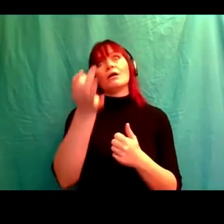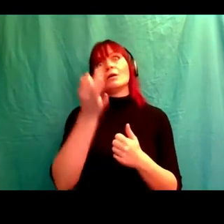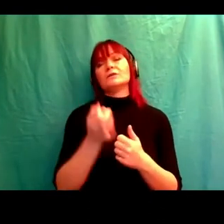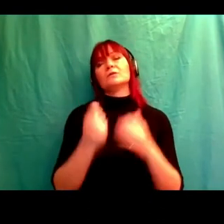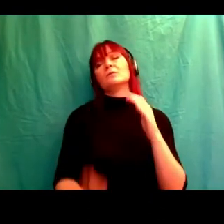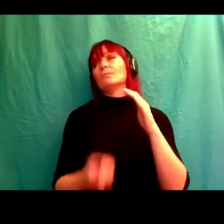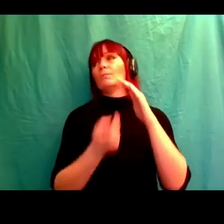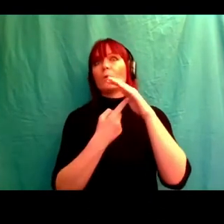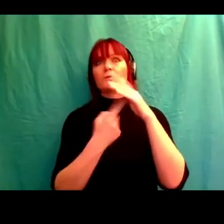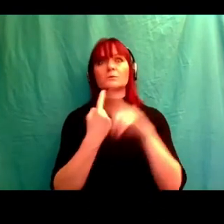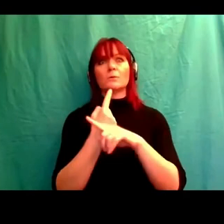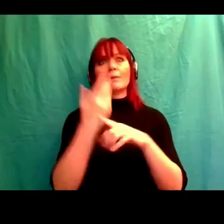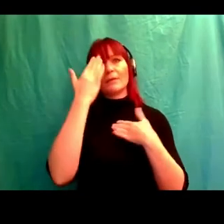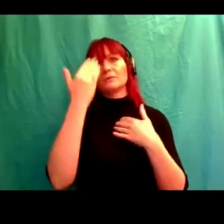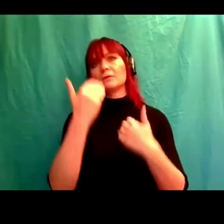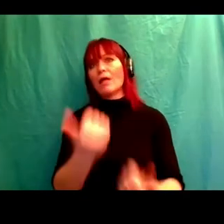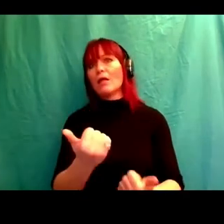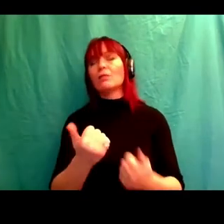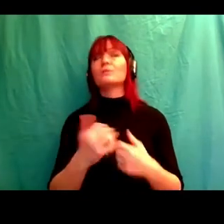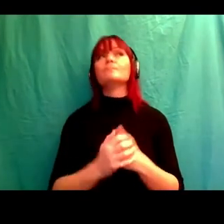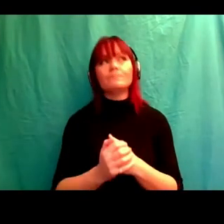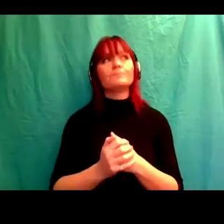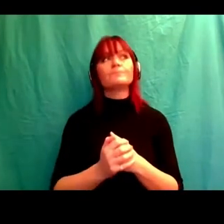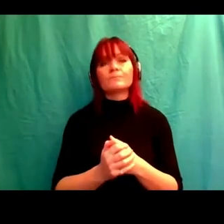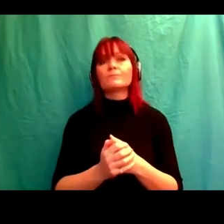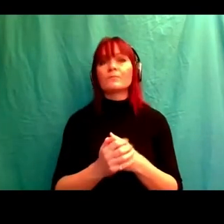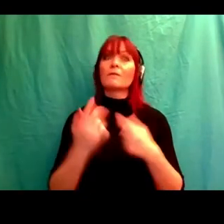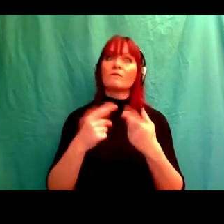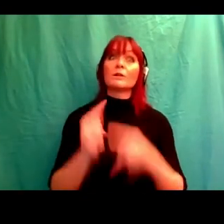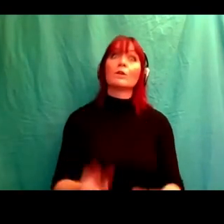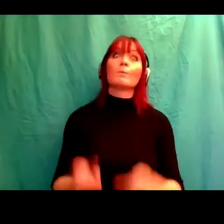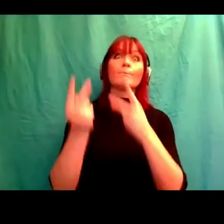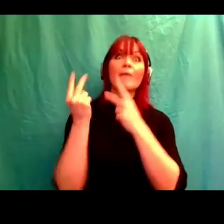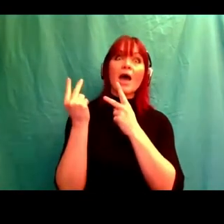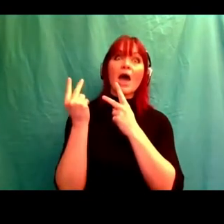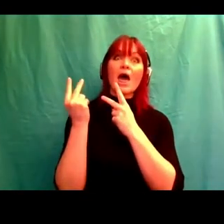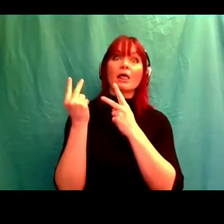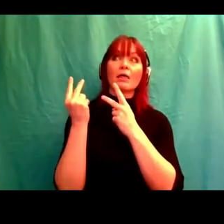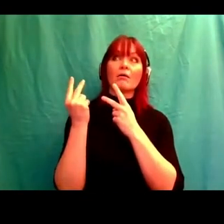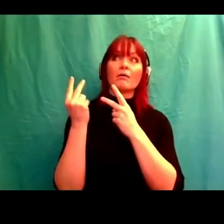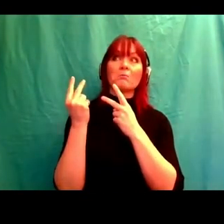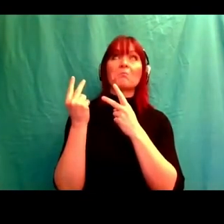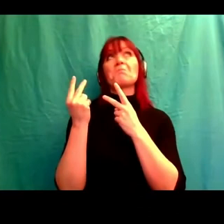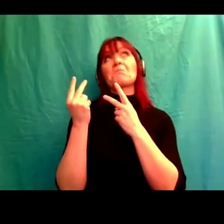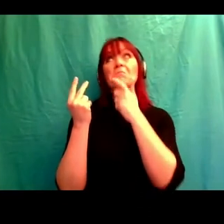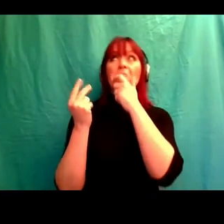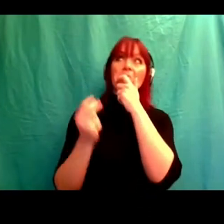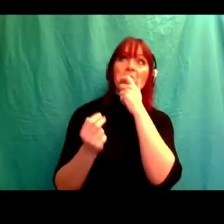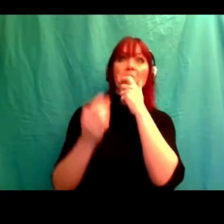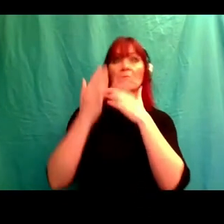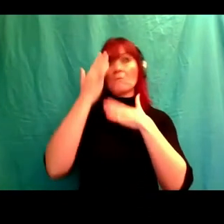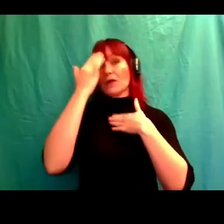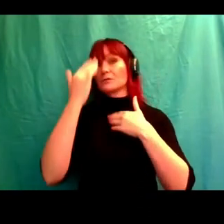So if we kind of take a little look back, actually mental health was